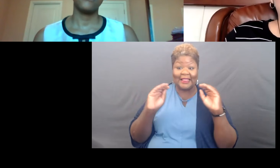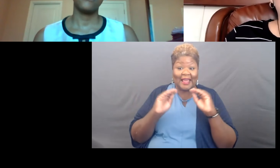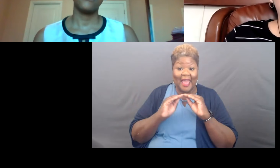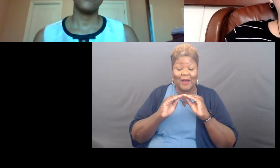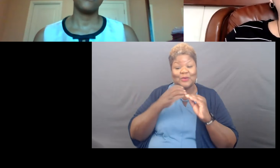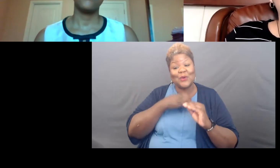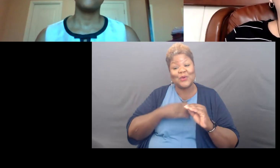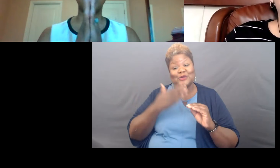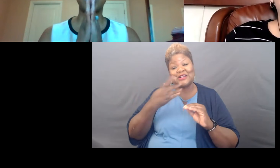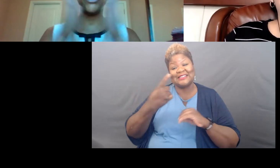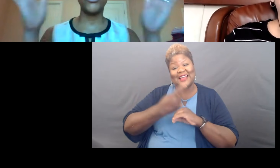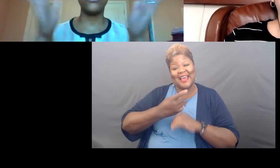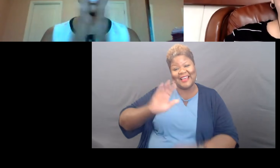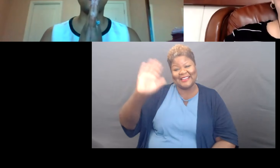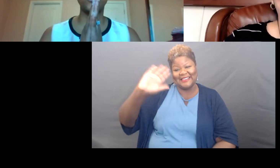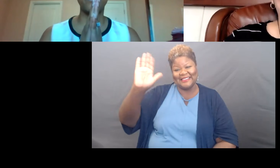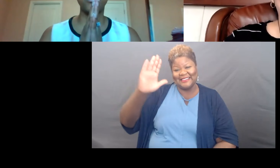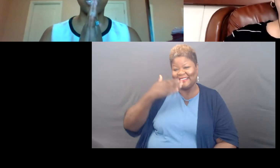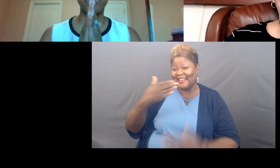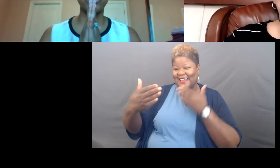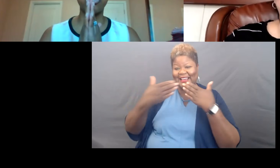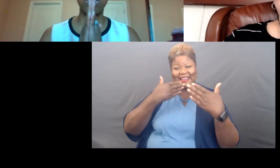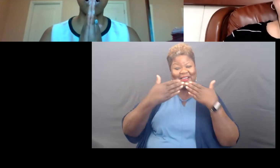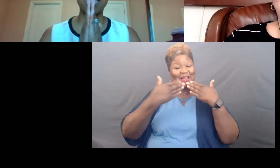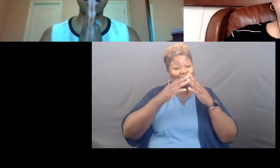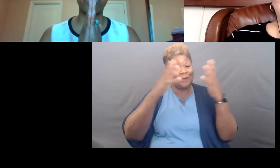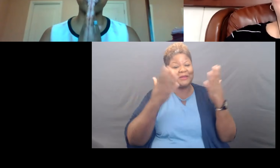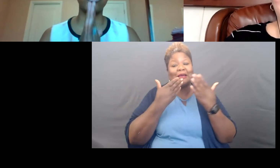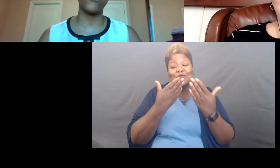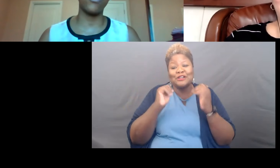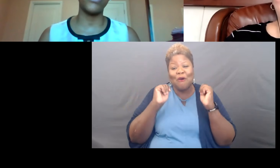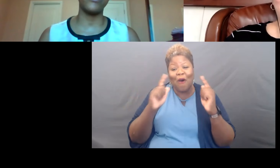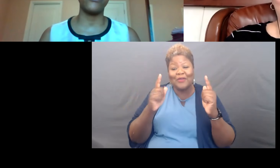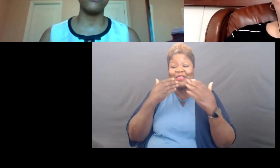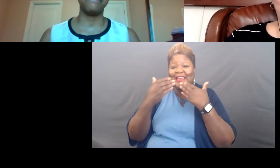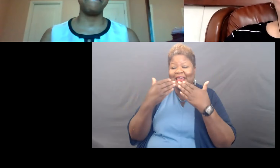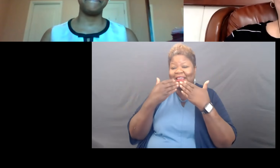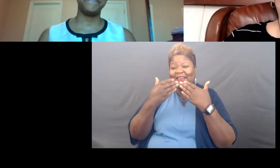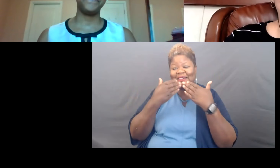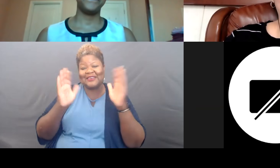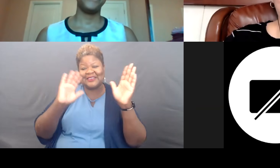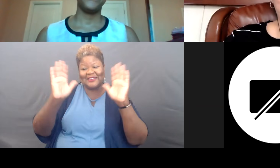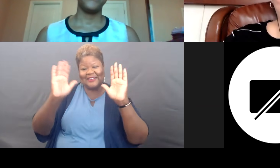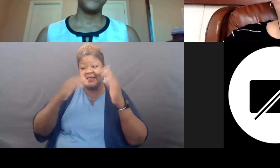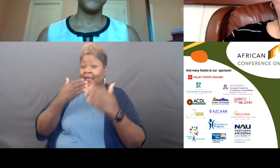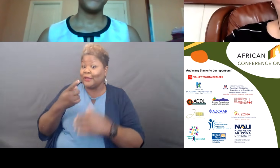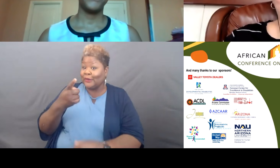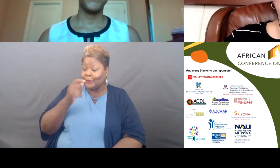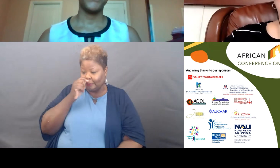wish everybody a good day. Thank you. Thank you so much. I appreciate you guys. I appreciate you all. Thank you. Thank you.